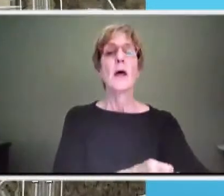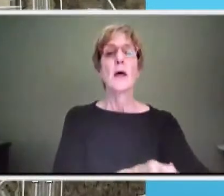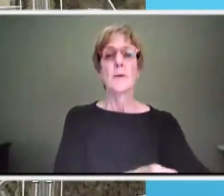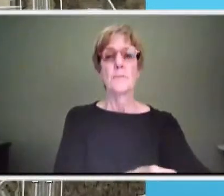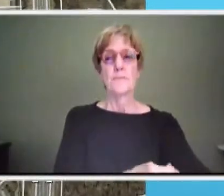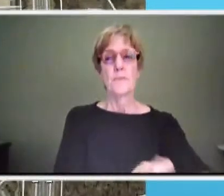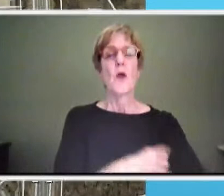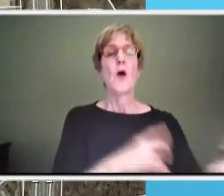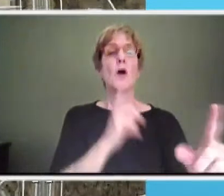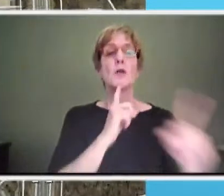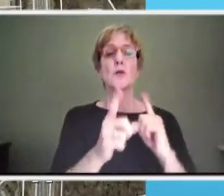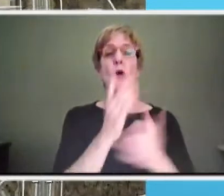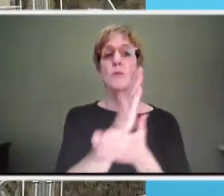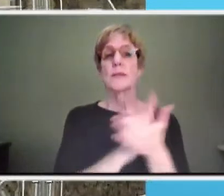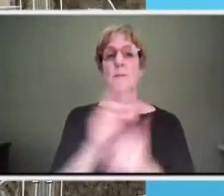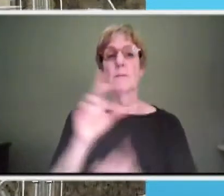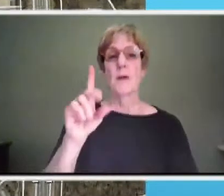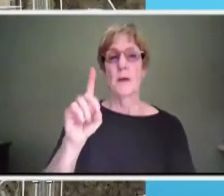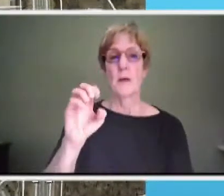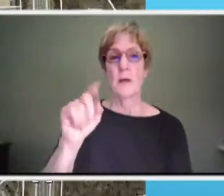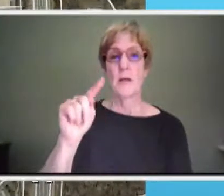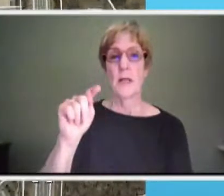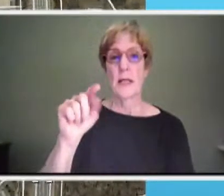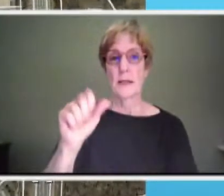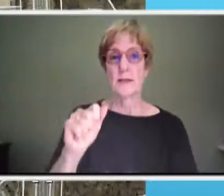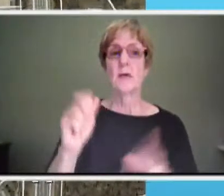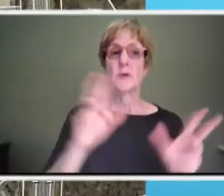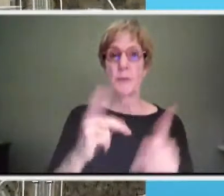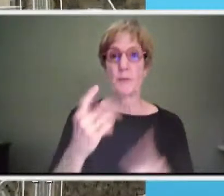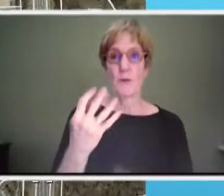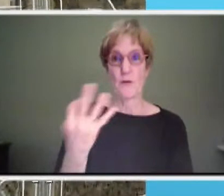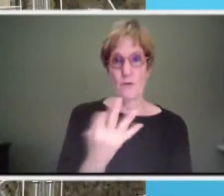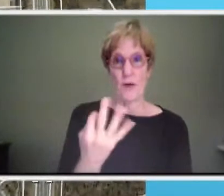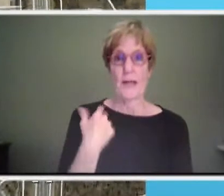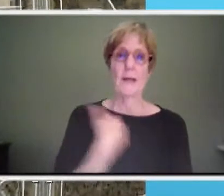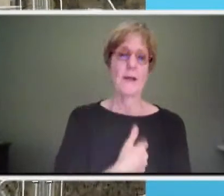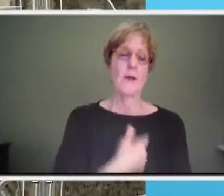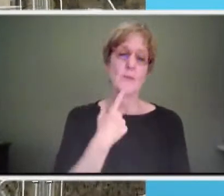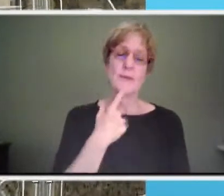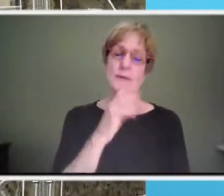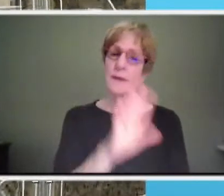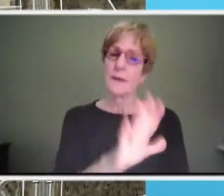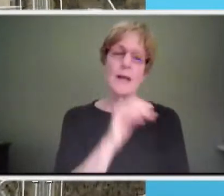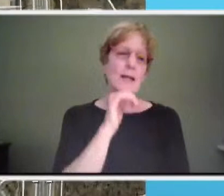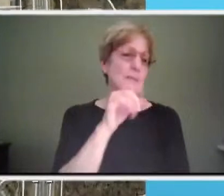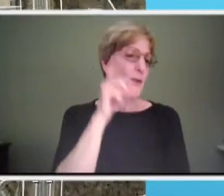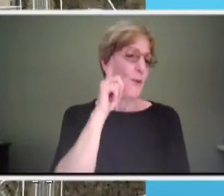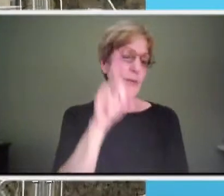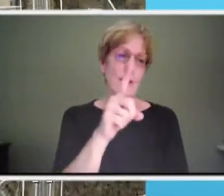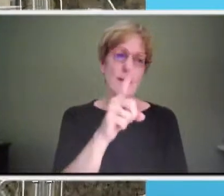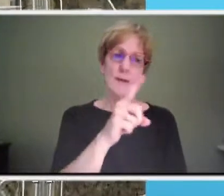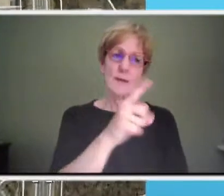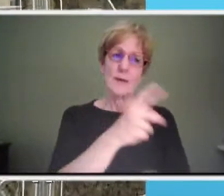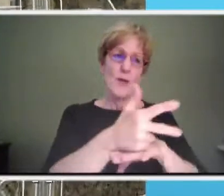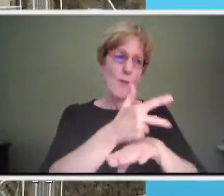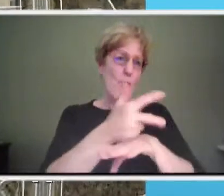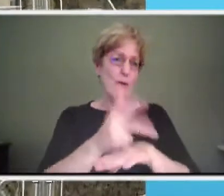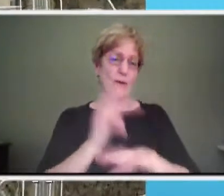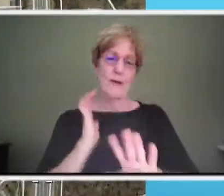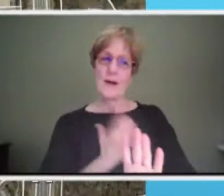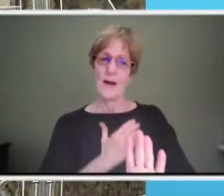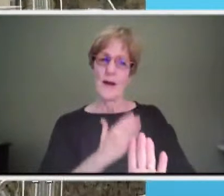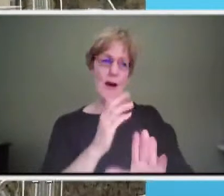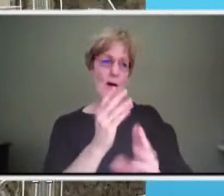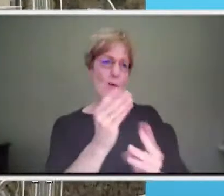on Friday. Certainly, and frankly, we said to them, hey, we don't think we could accommodate that on our site,